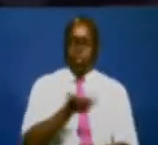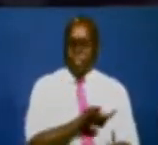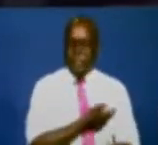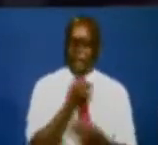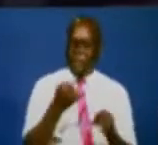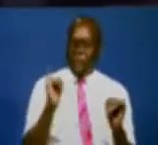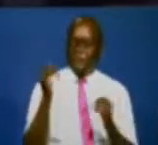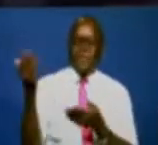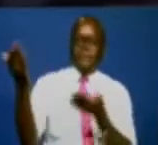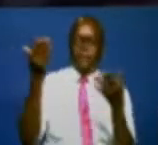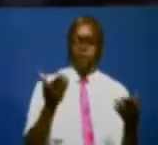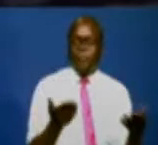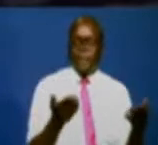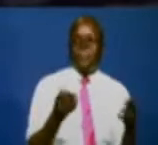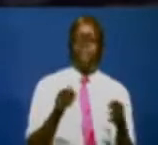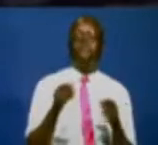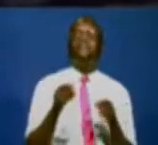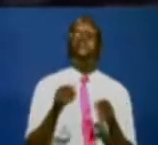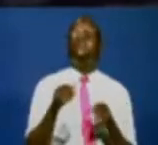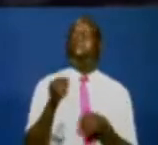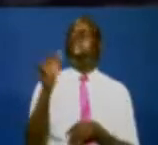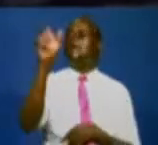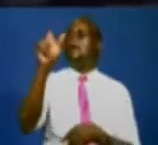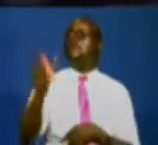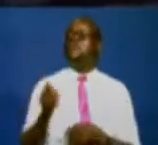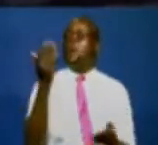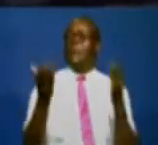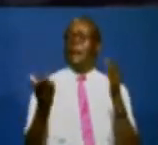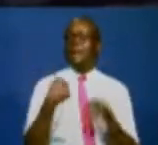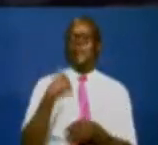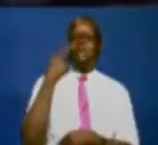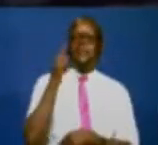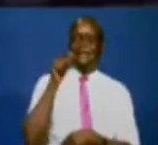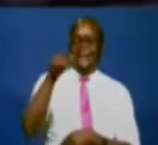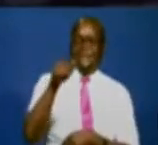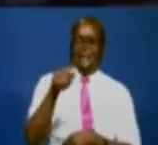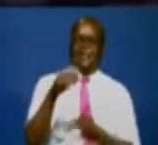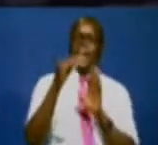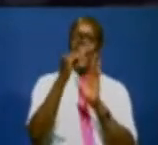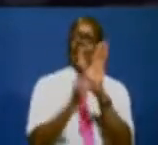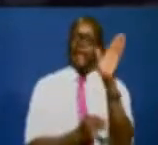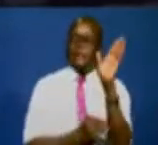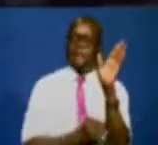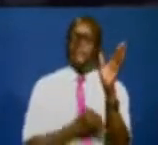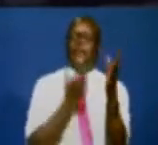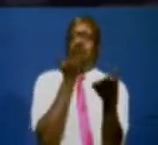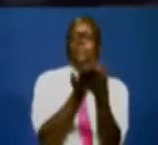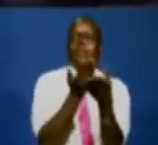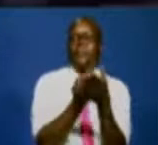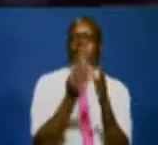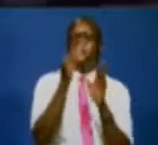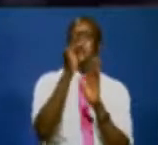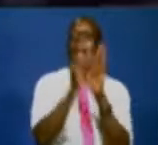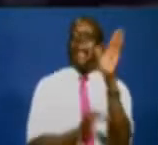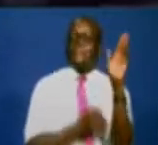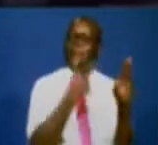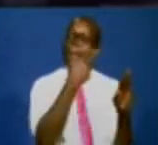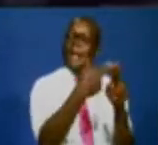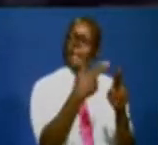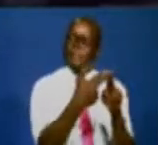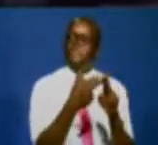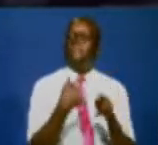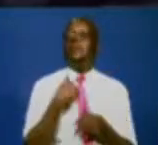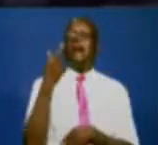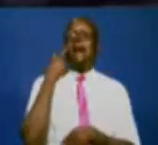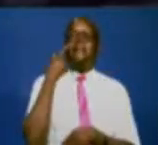to bring regional balance. I have looked at this list, the proposed list, Mr. Speaker. I